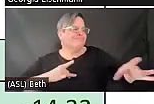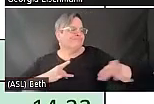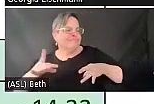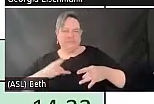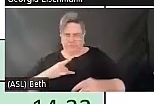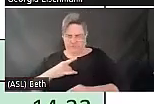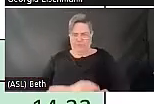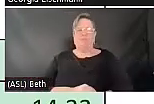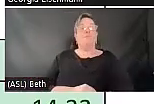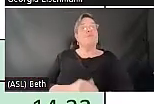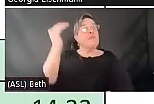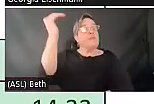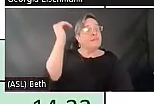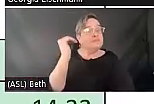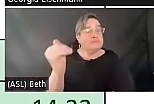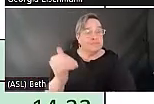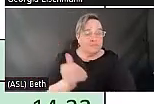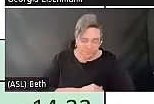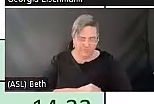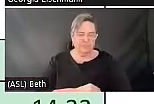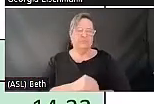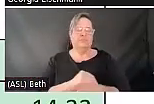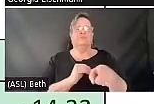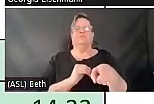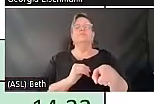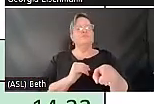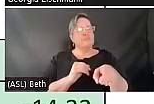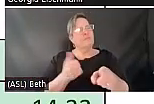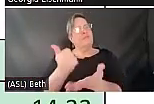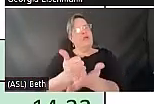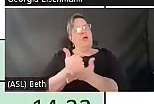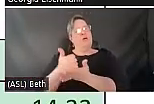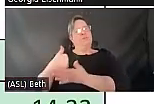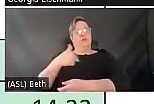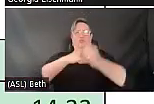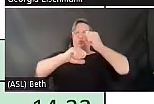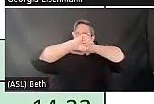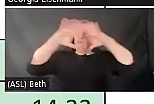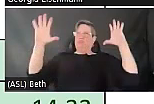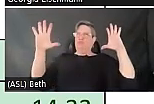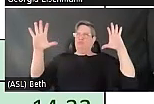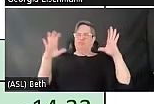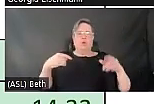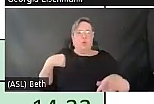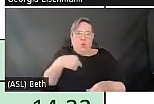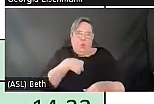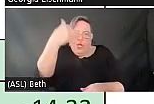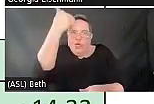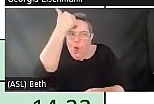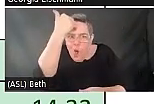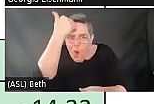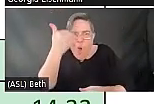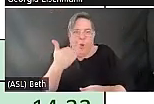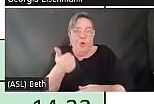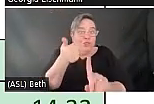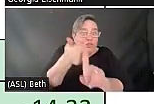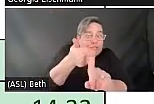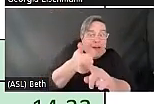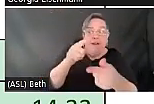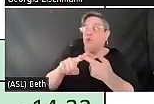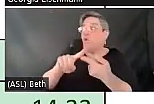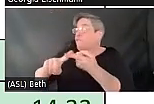Great. So really what I wanted to do is just take a step back and say, you know, we all know you've probably got friends and family members who